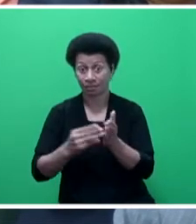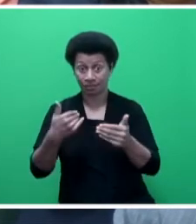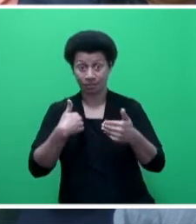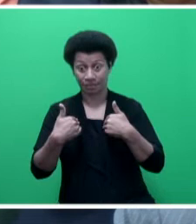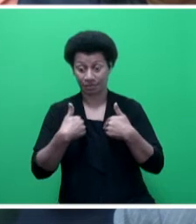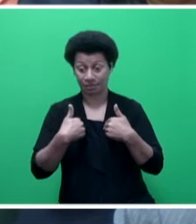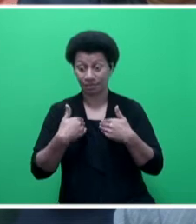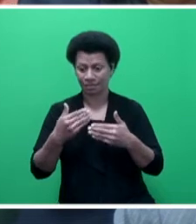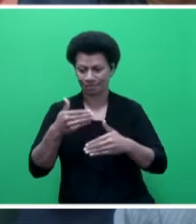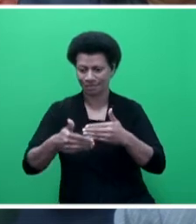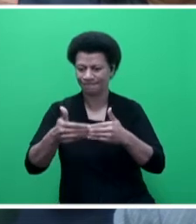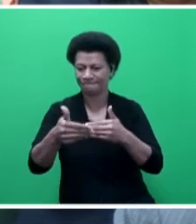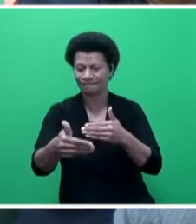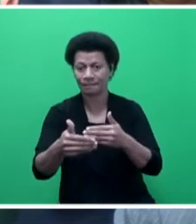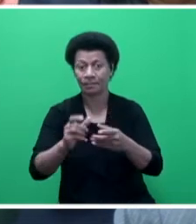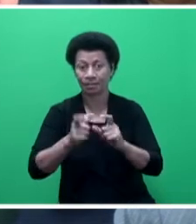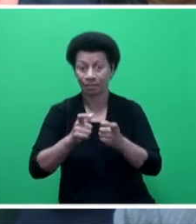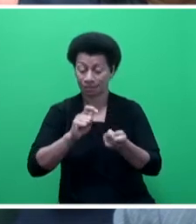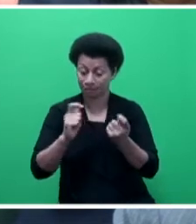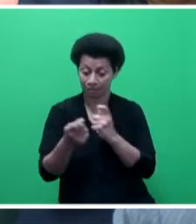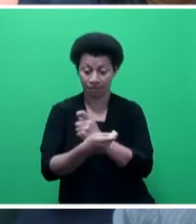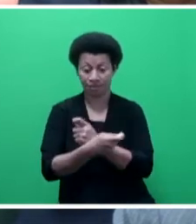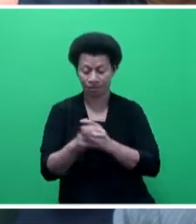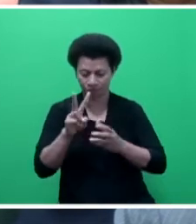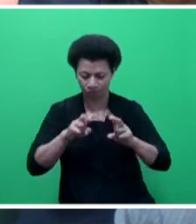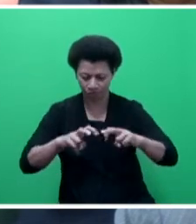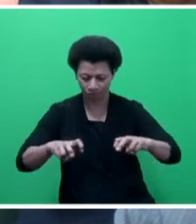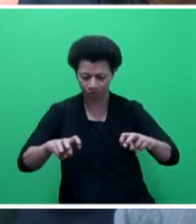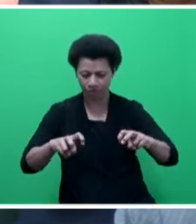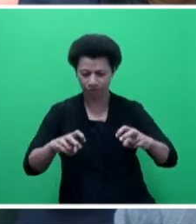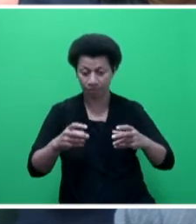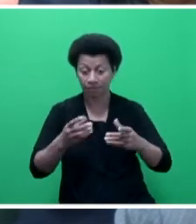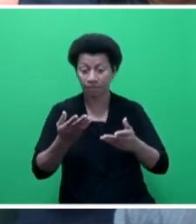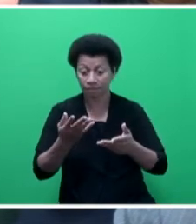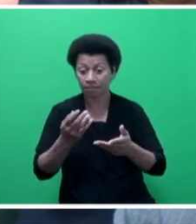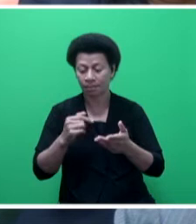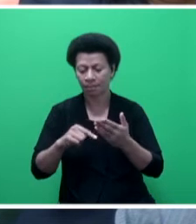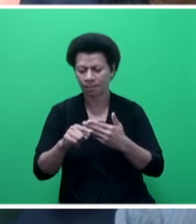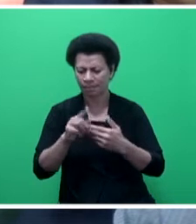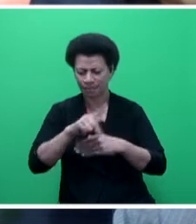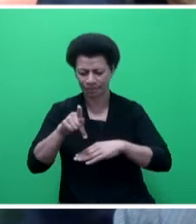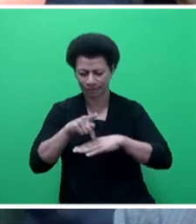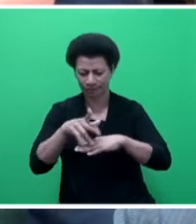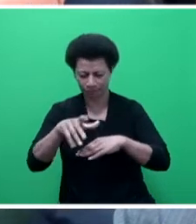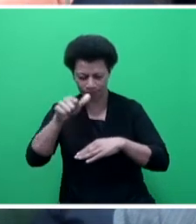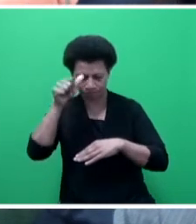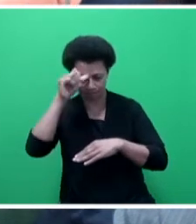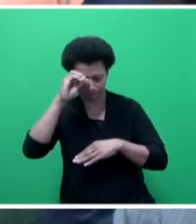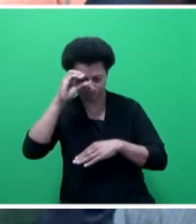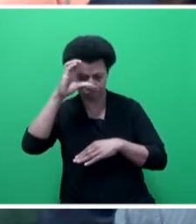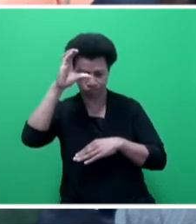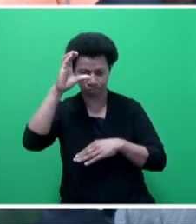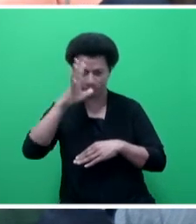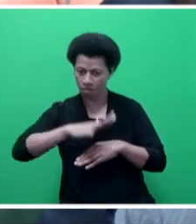progressing climate change research and education, the Pacific will have a greater access to institution and knowledge needed to train and create the next